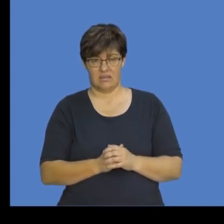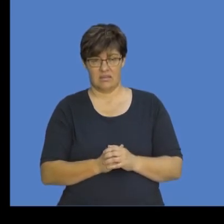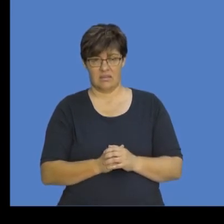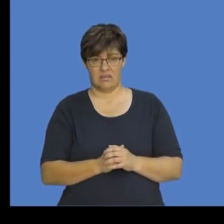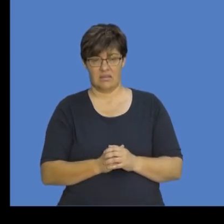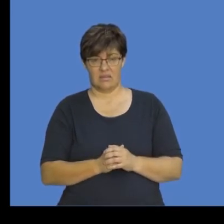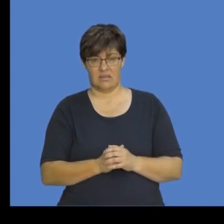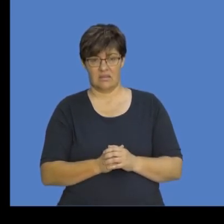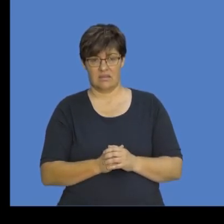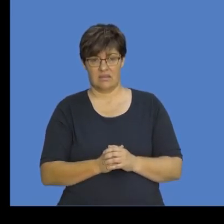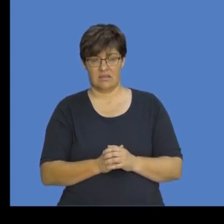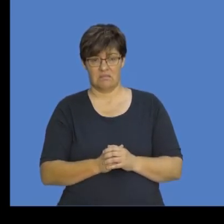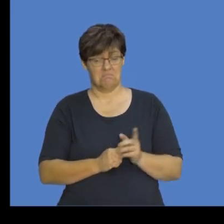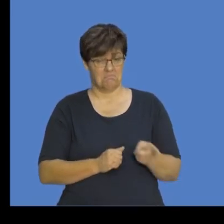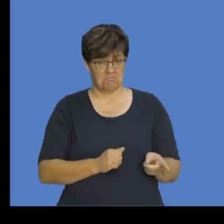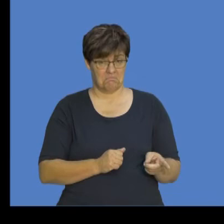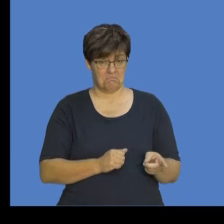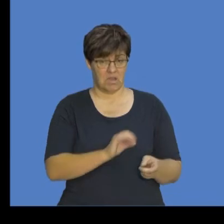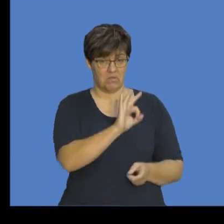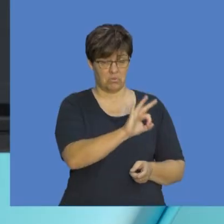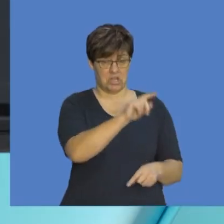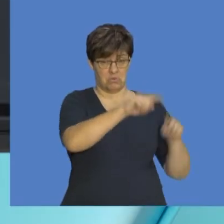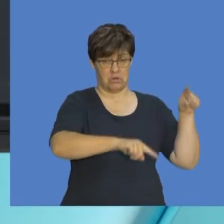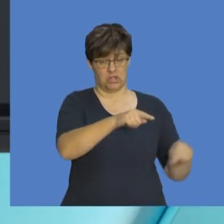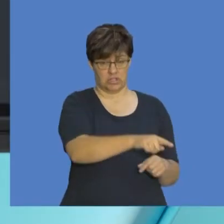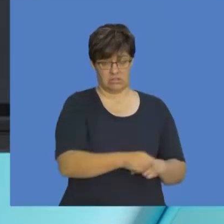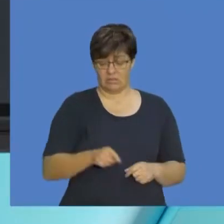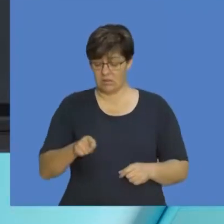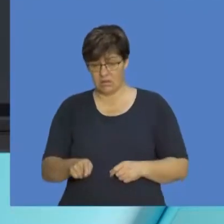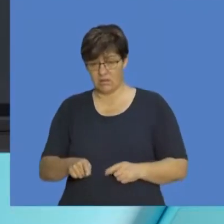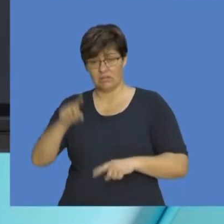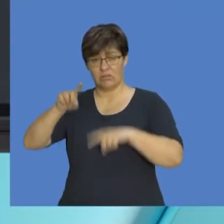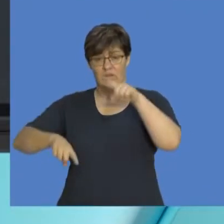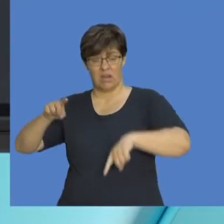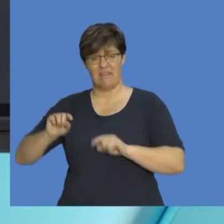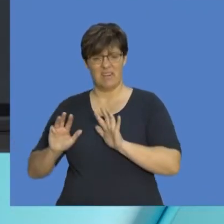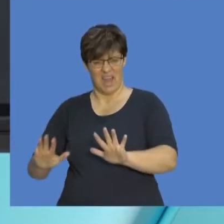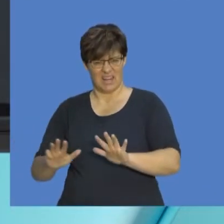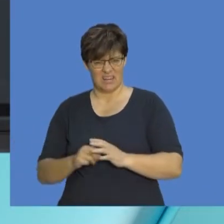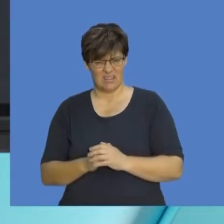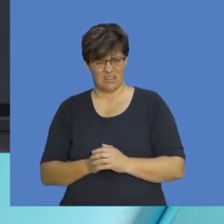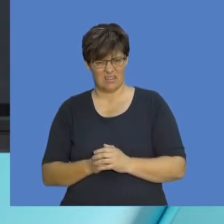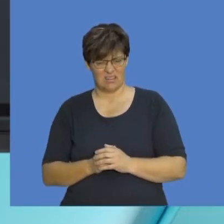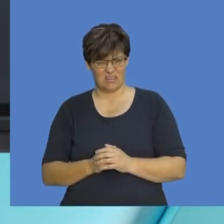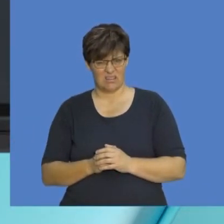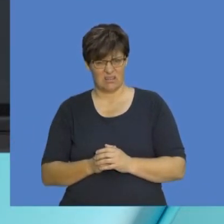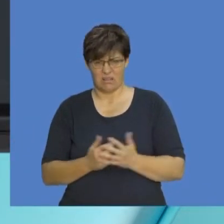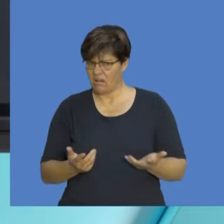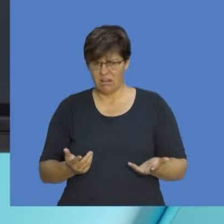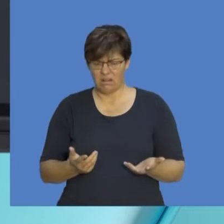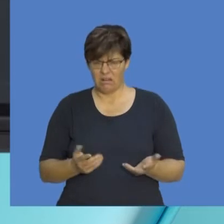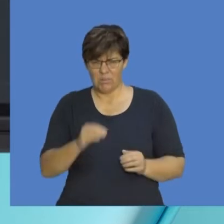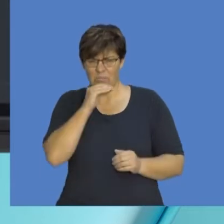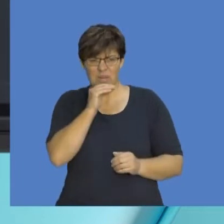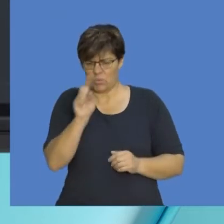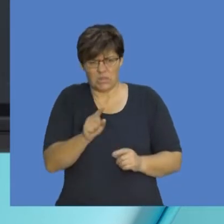Okay? MAT range is 3. Jamie, 9. What